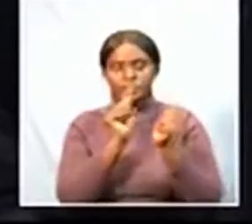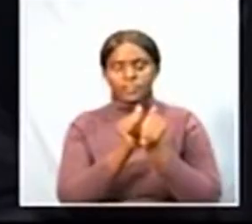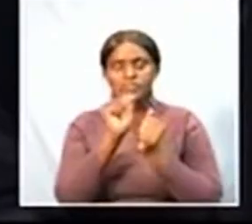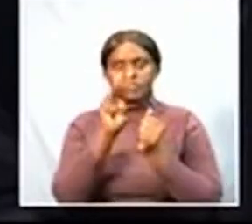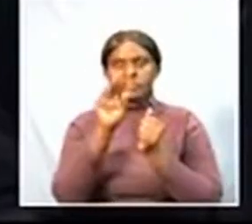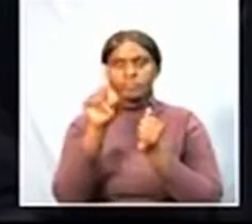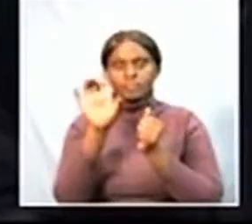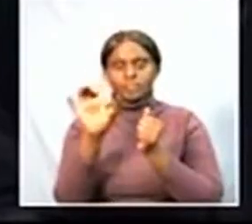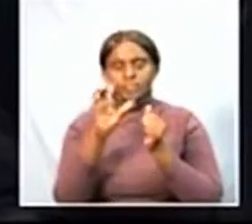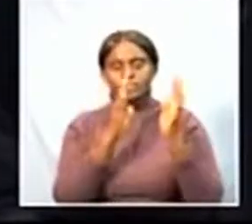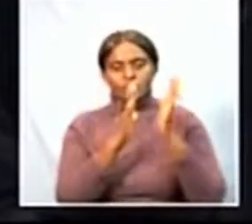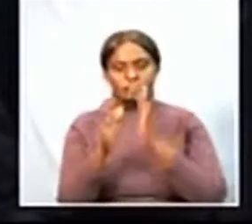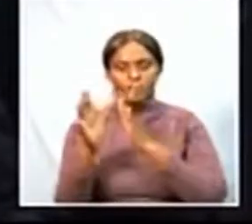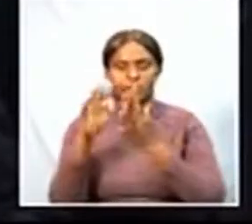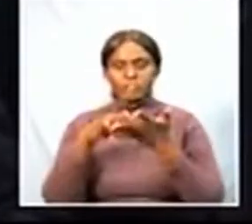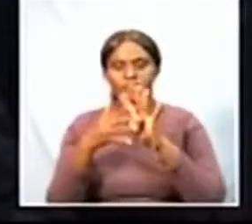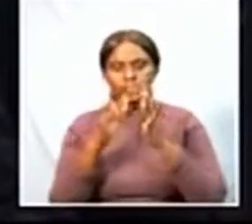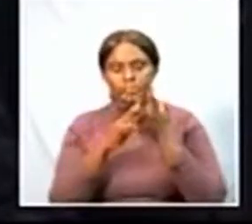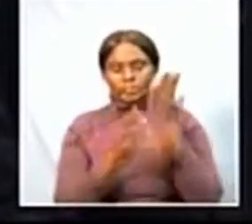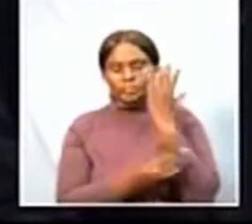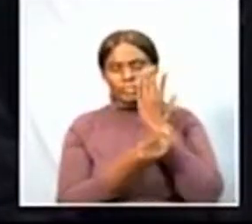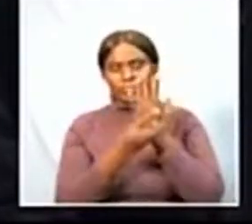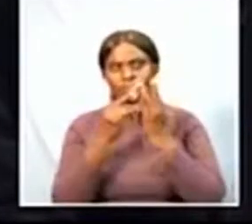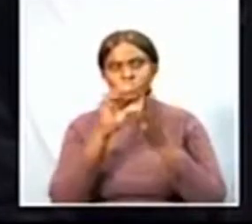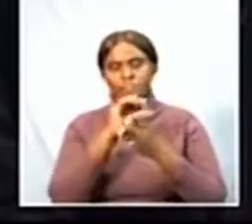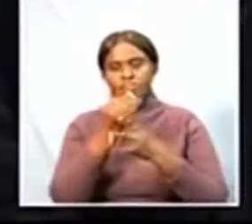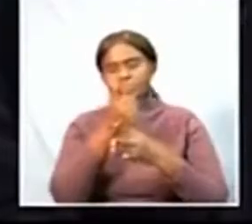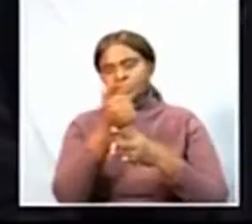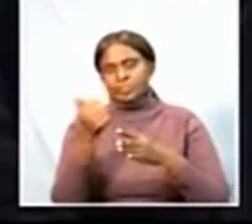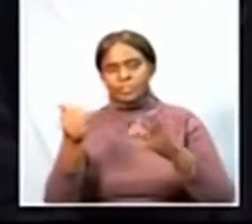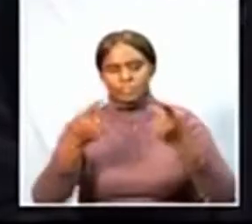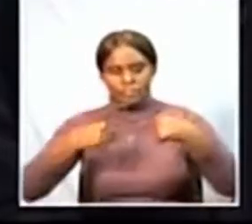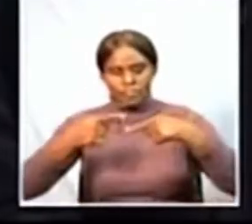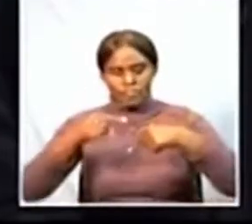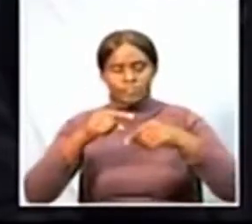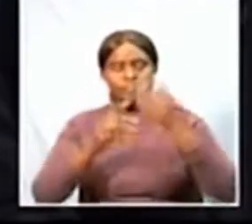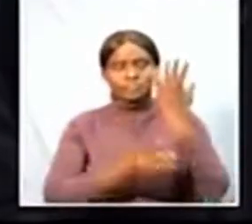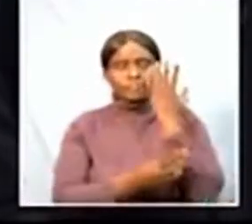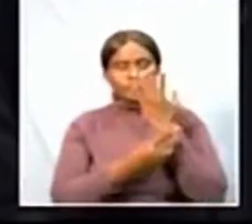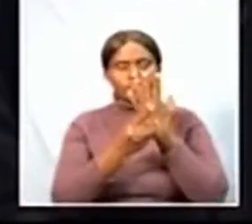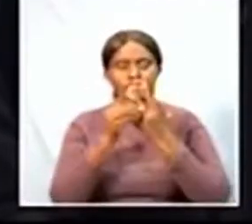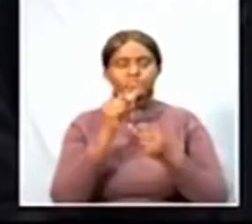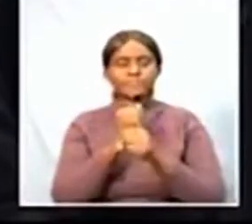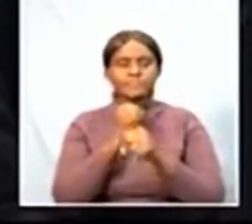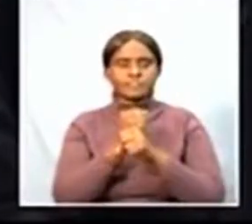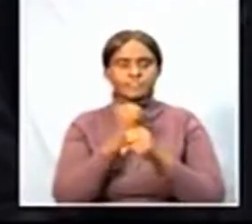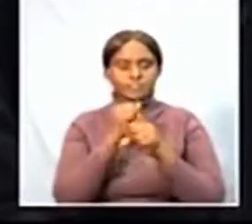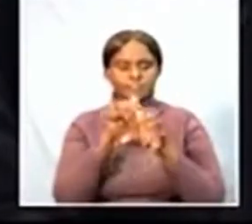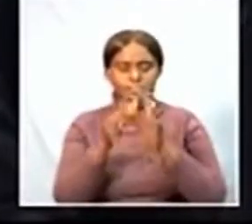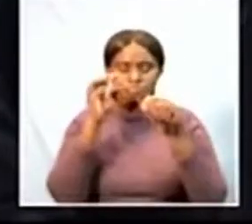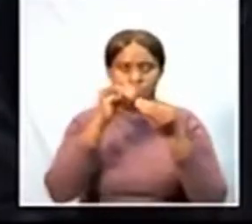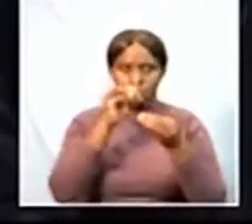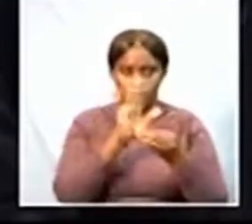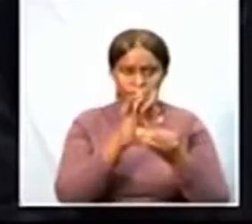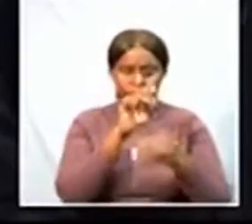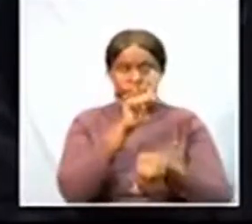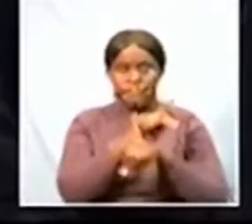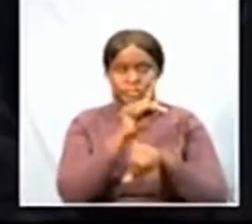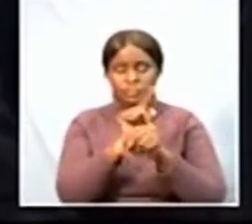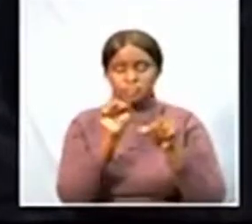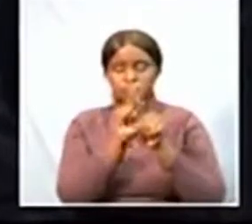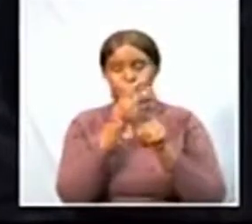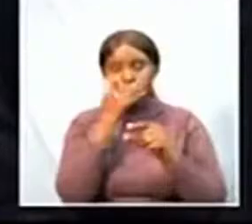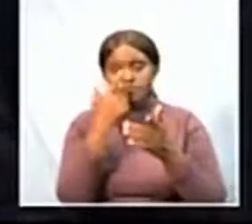Plan, Integrated Development, or any other local development framework. In addition, the project list must